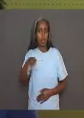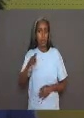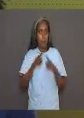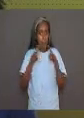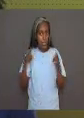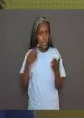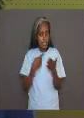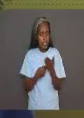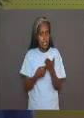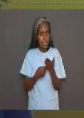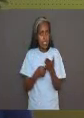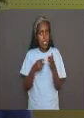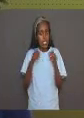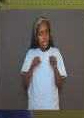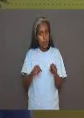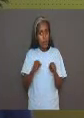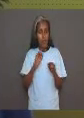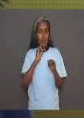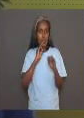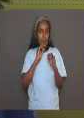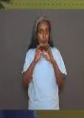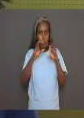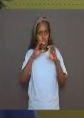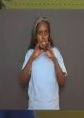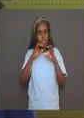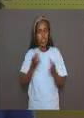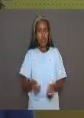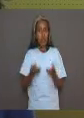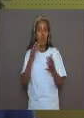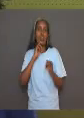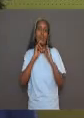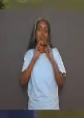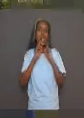is capable of communicating more information.